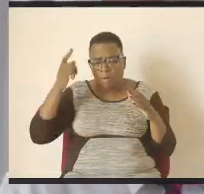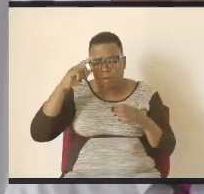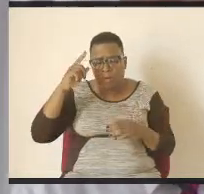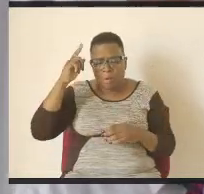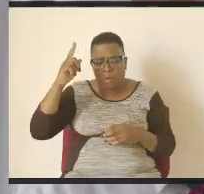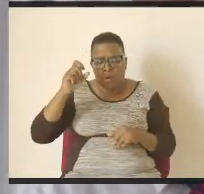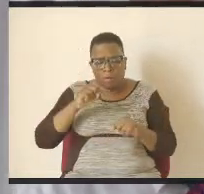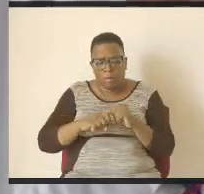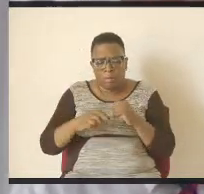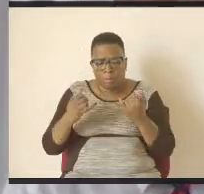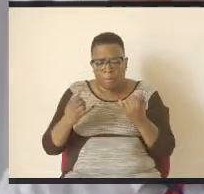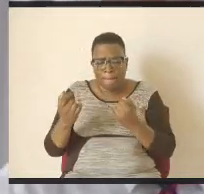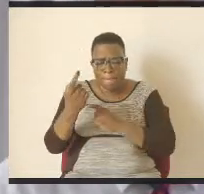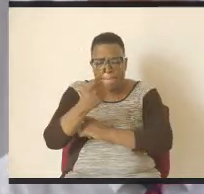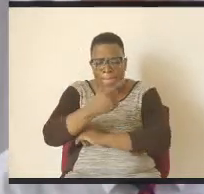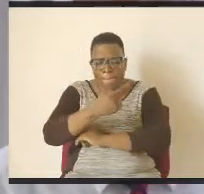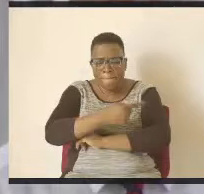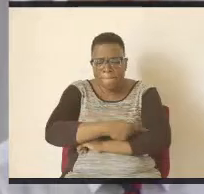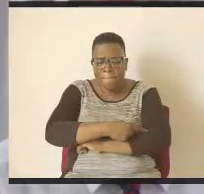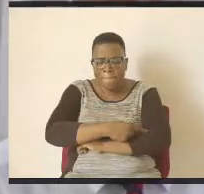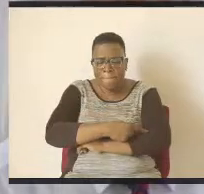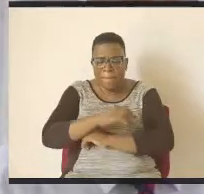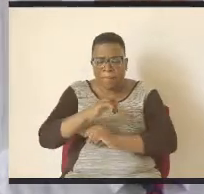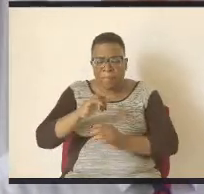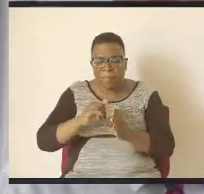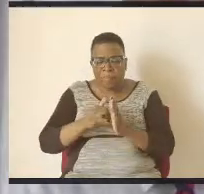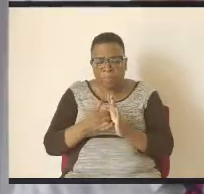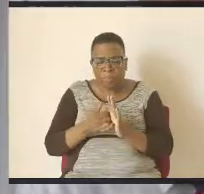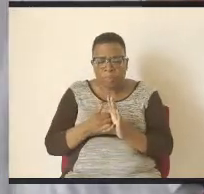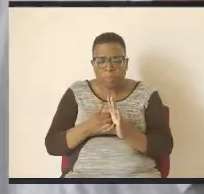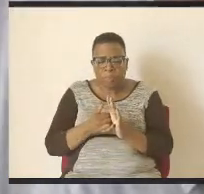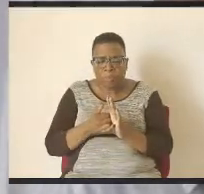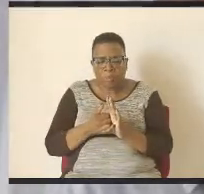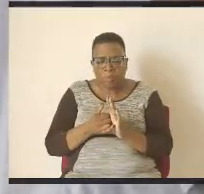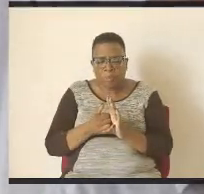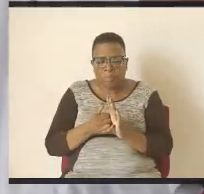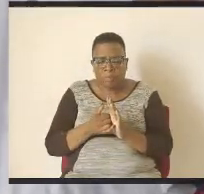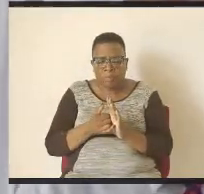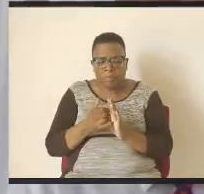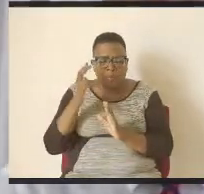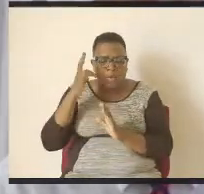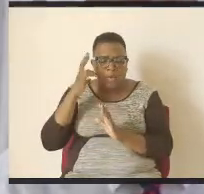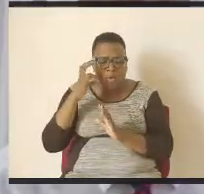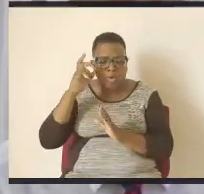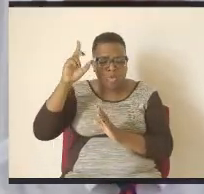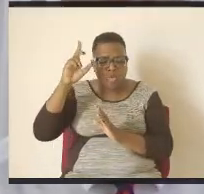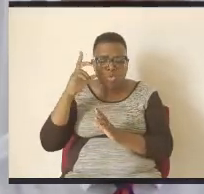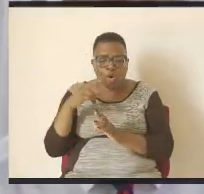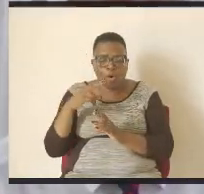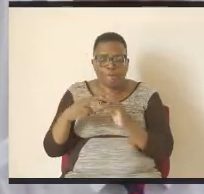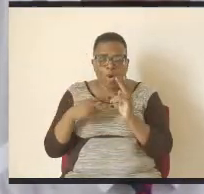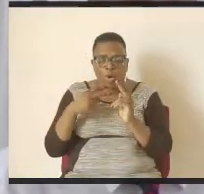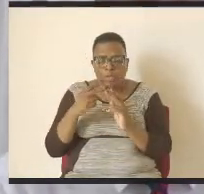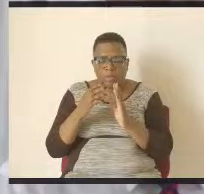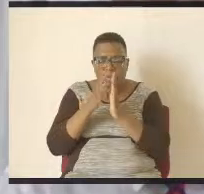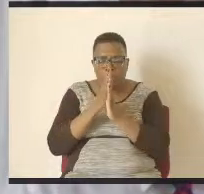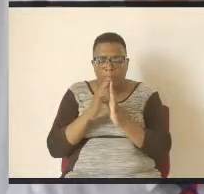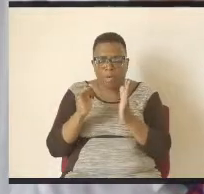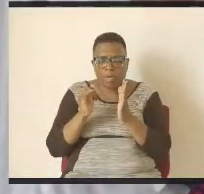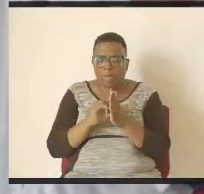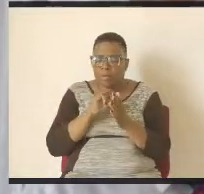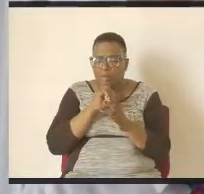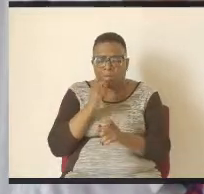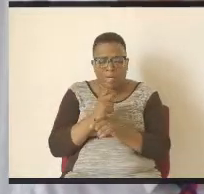So today, those who have heard your voice, we pray that we will not harden